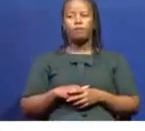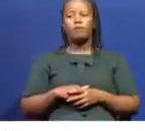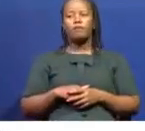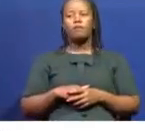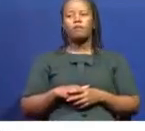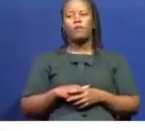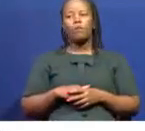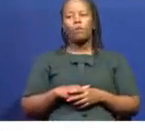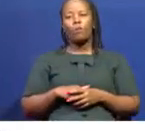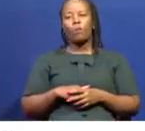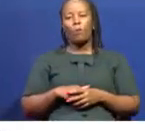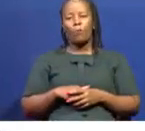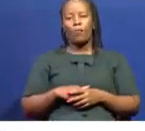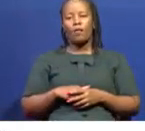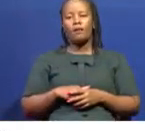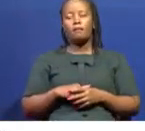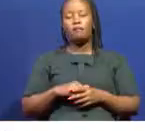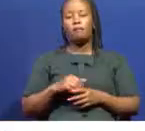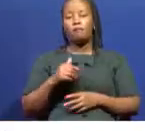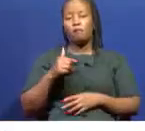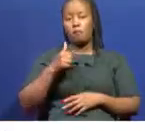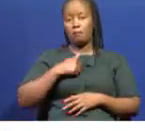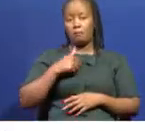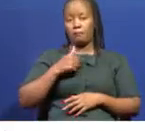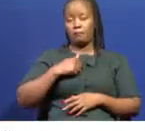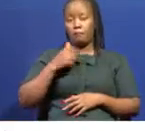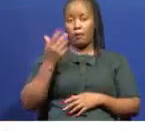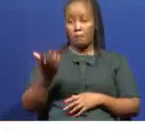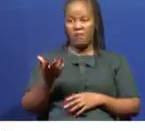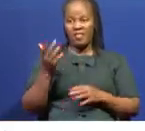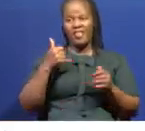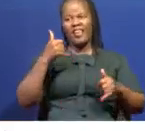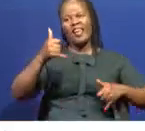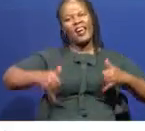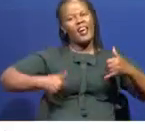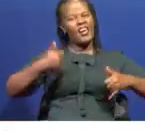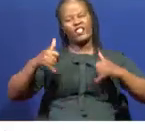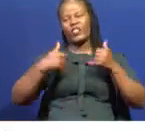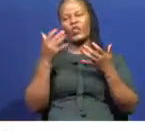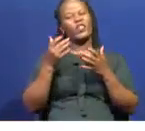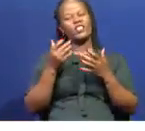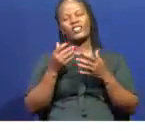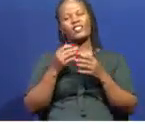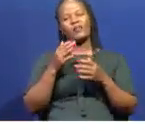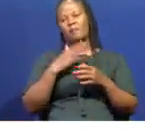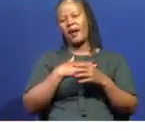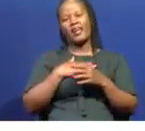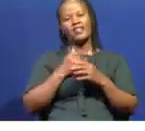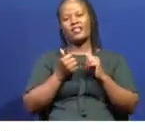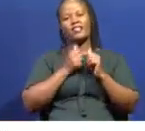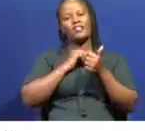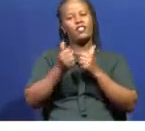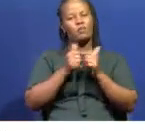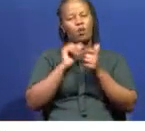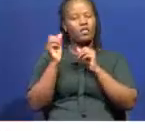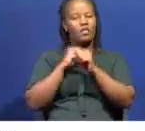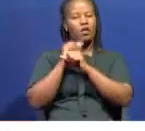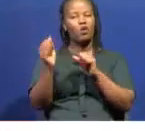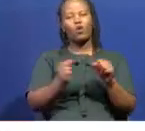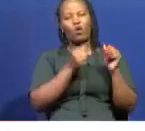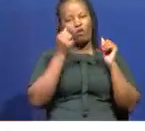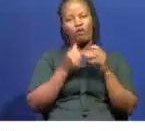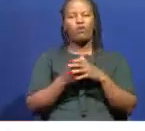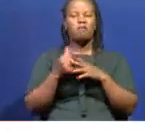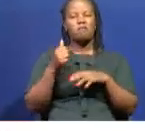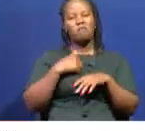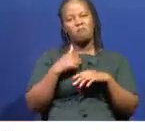Yes, and however, for me, I enjoy doing what I do, and that's the best part of it. I